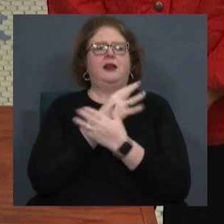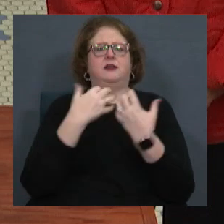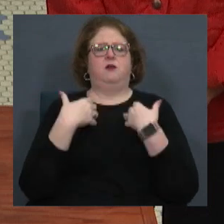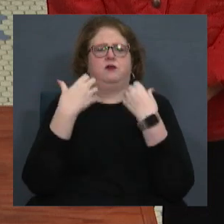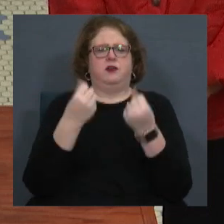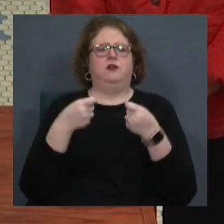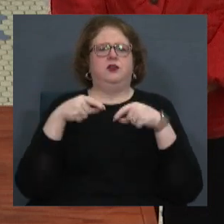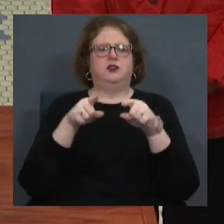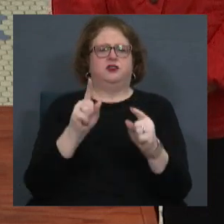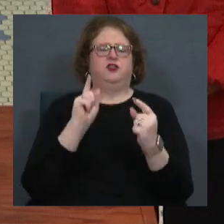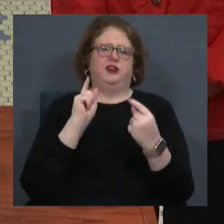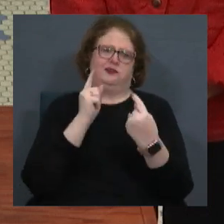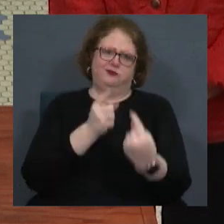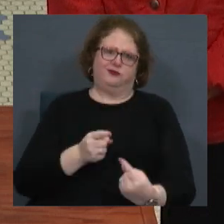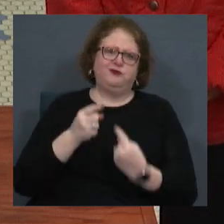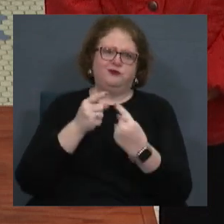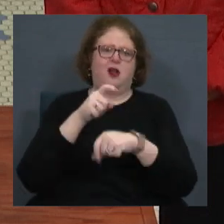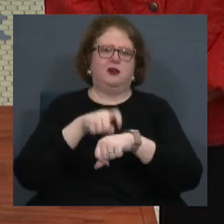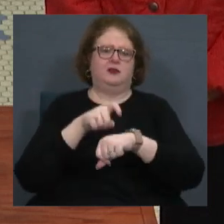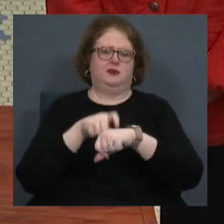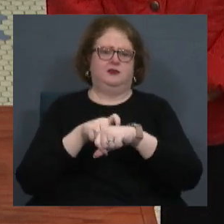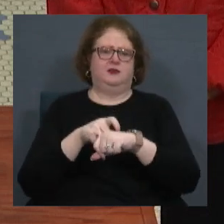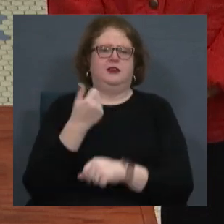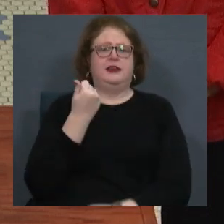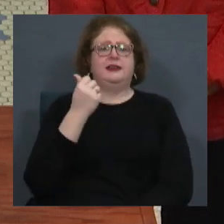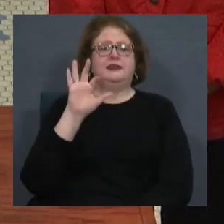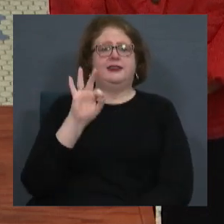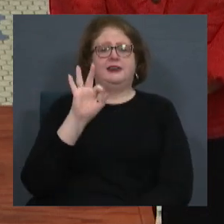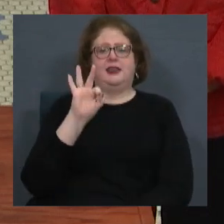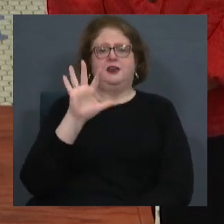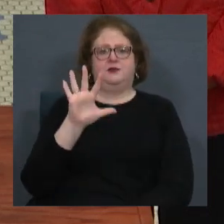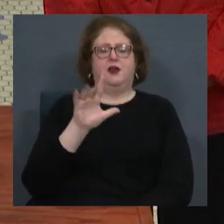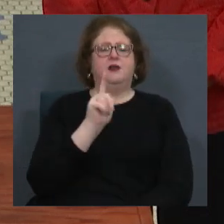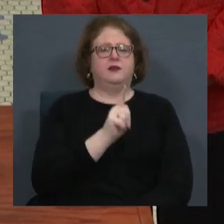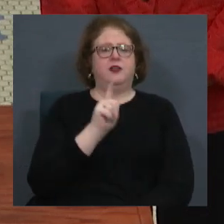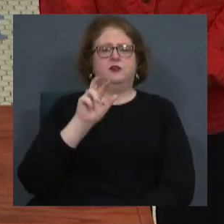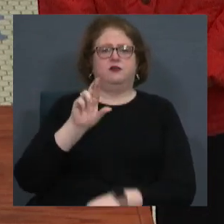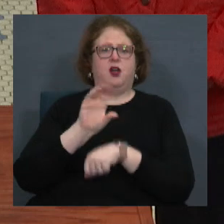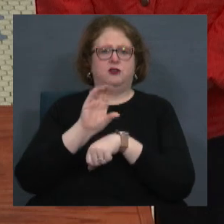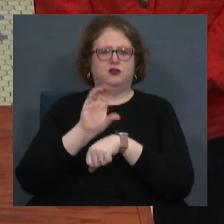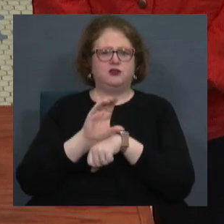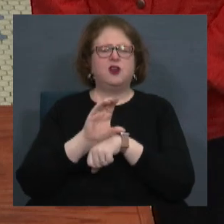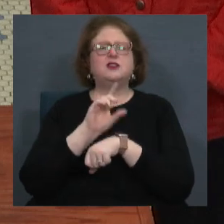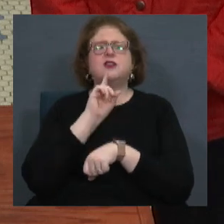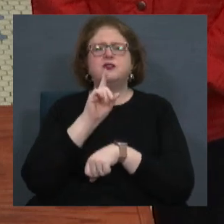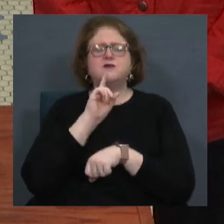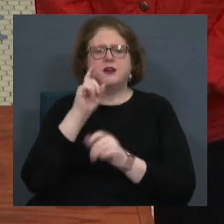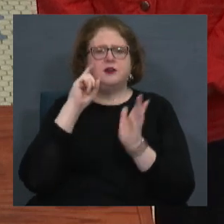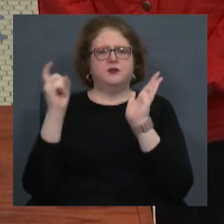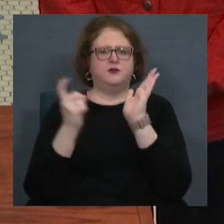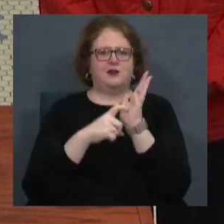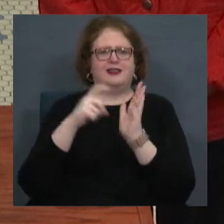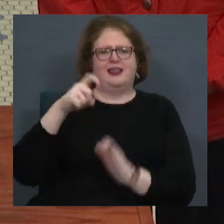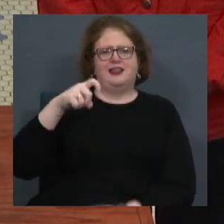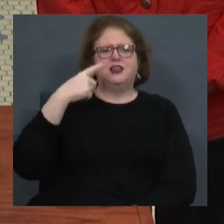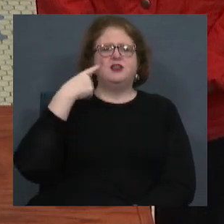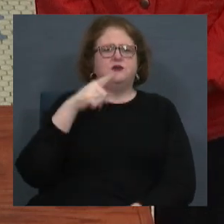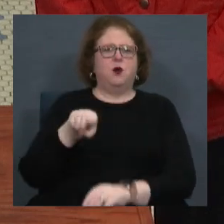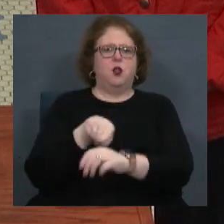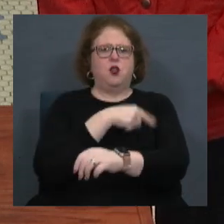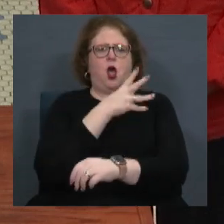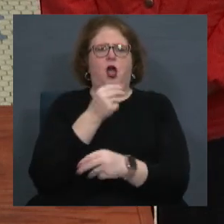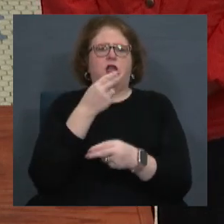times. And whereas in 1995, the Little Rock Church recognized the pressing need for affordable short and long-term housing for bone